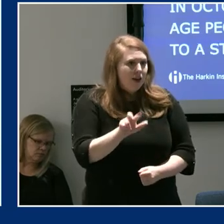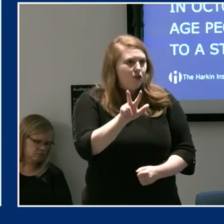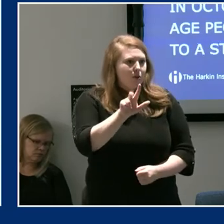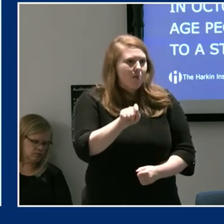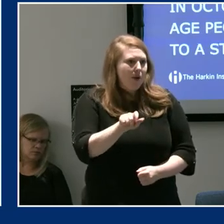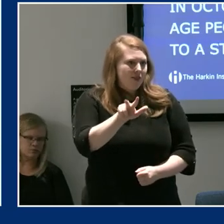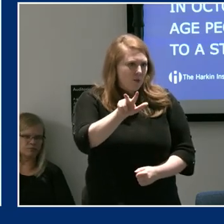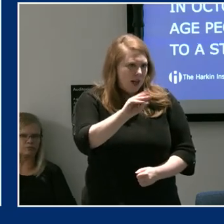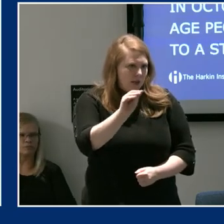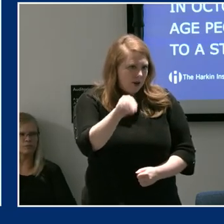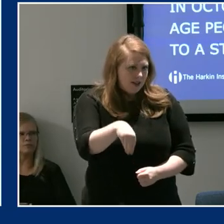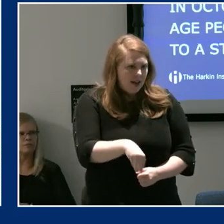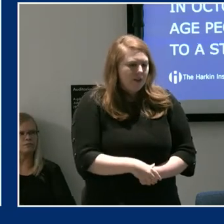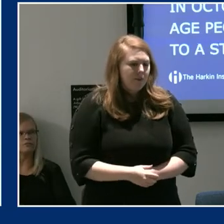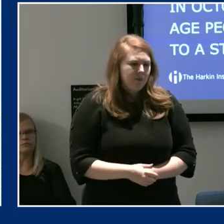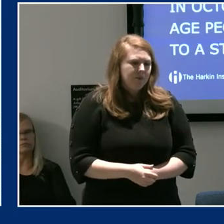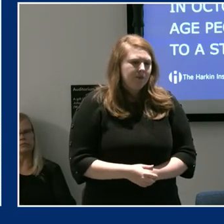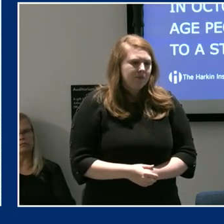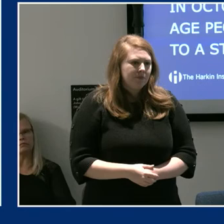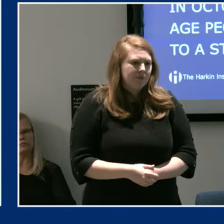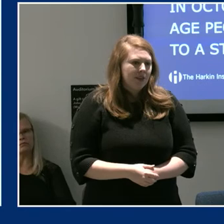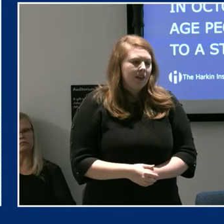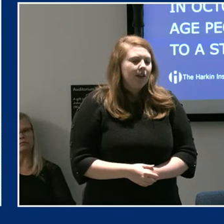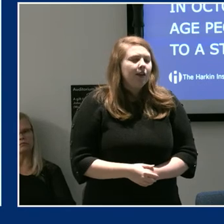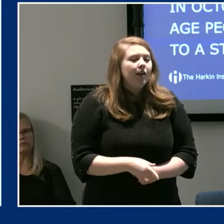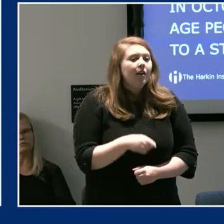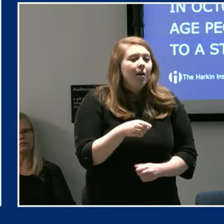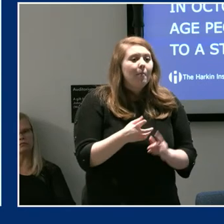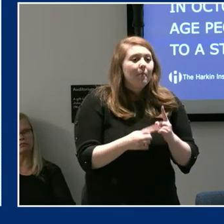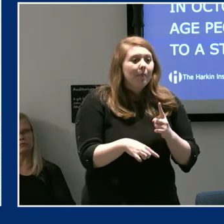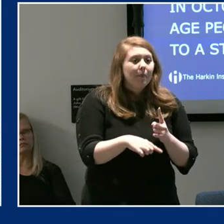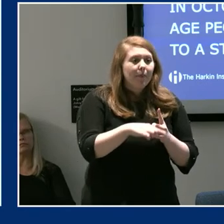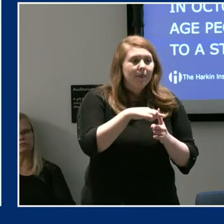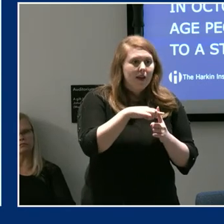without disabilities. In addition, only